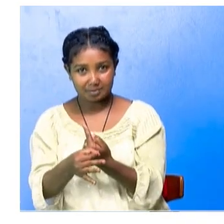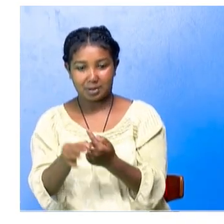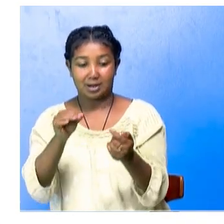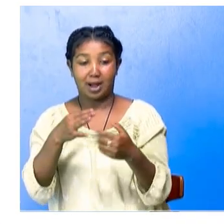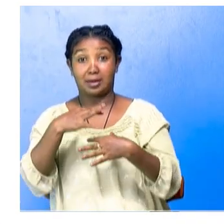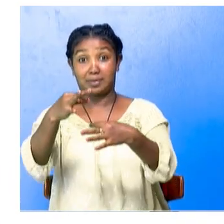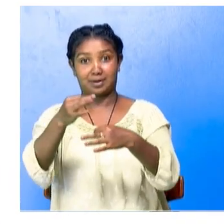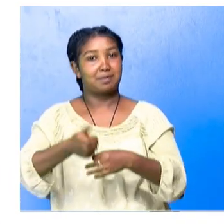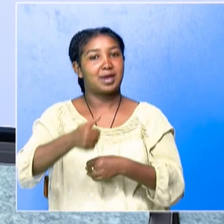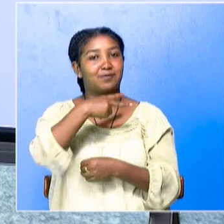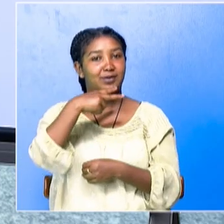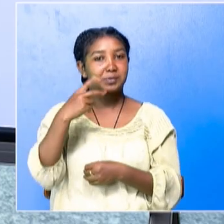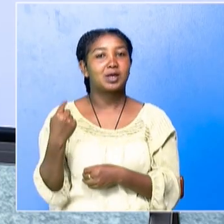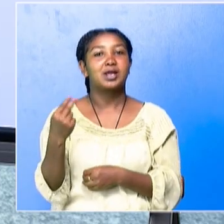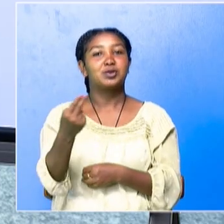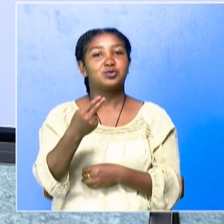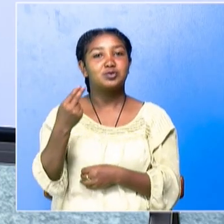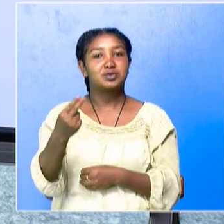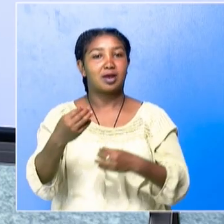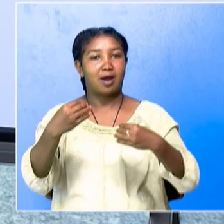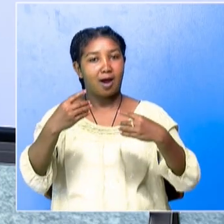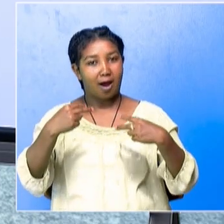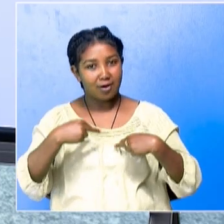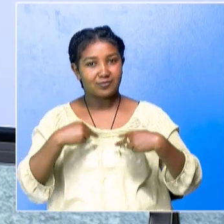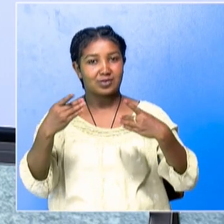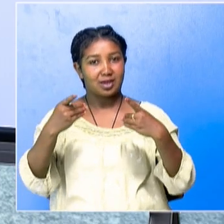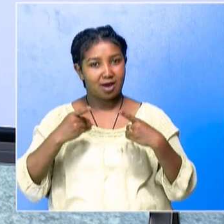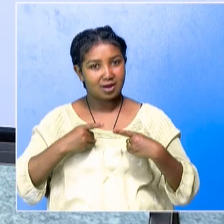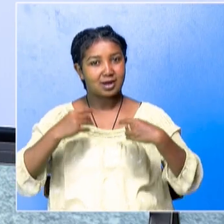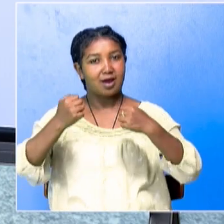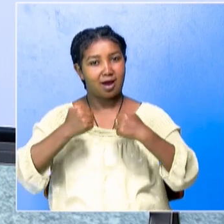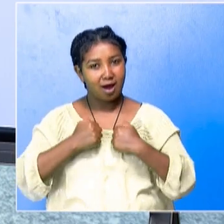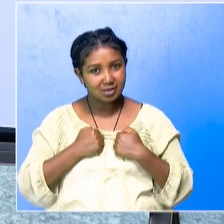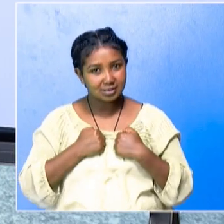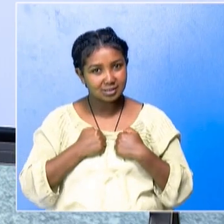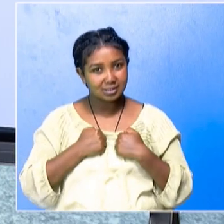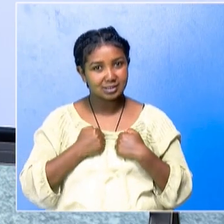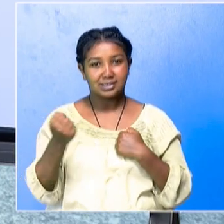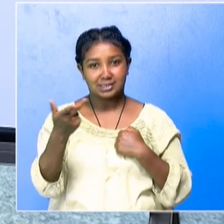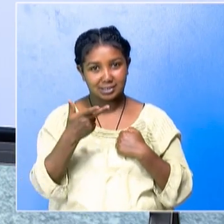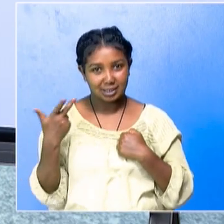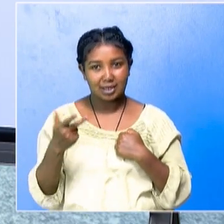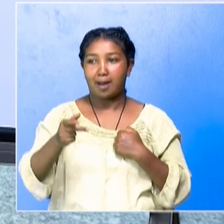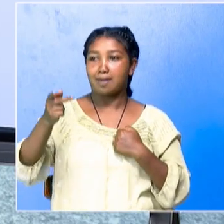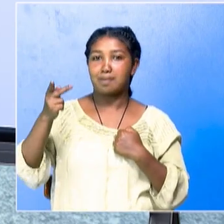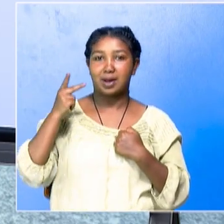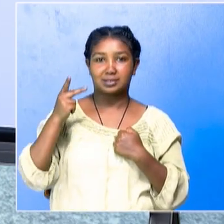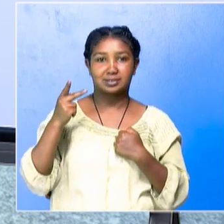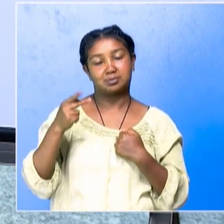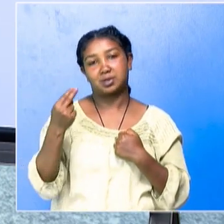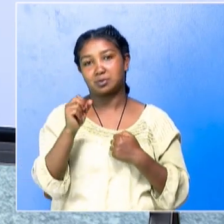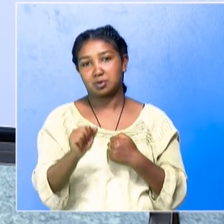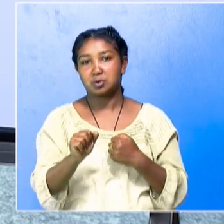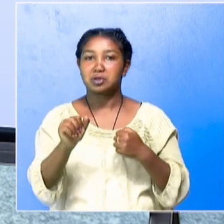verb. And also we can use have, has, and also had, and also as a past do and does